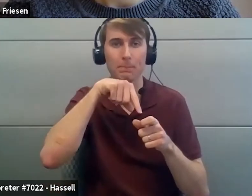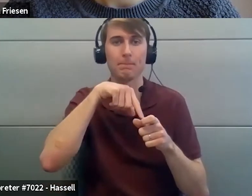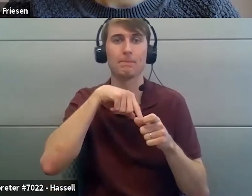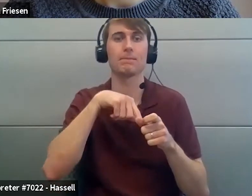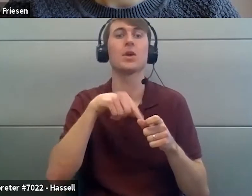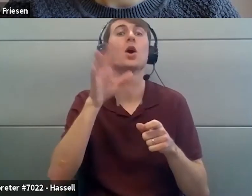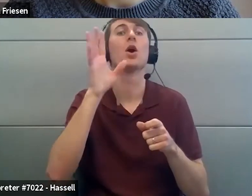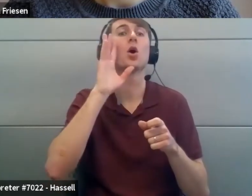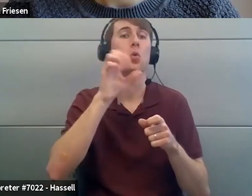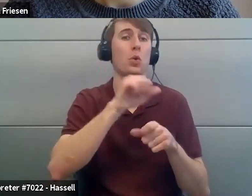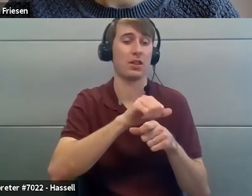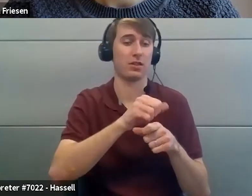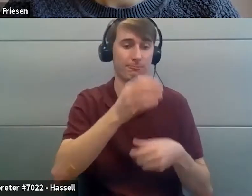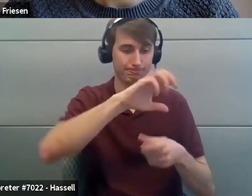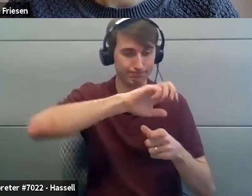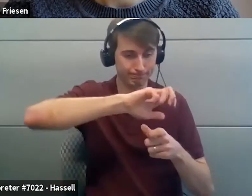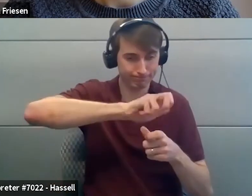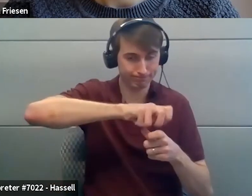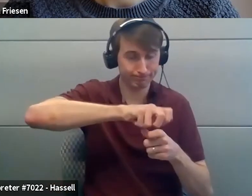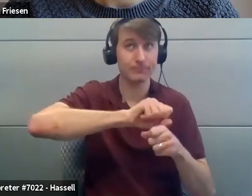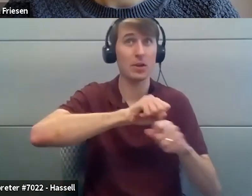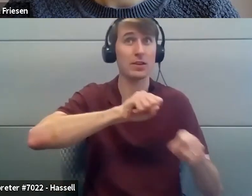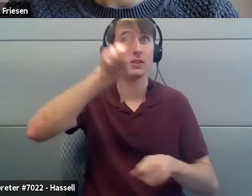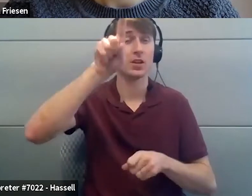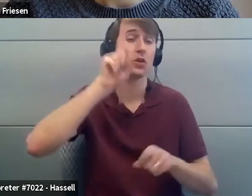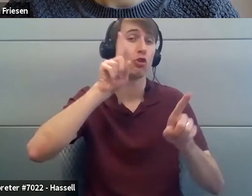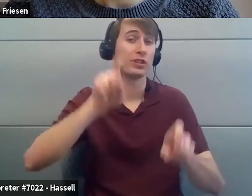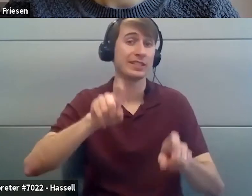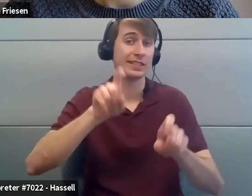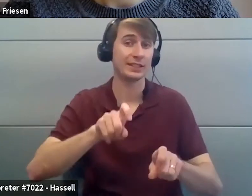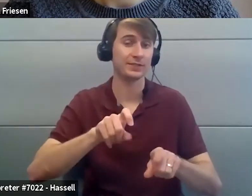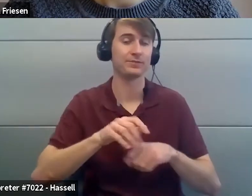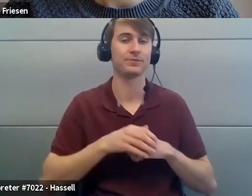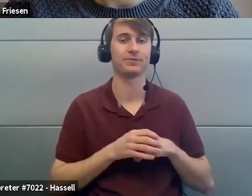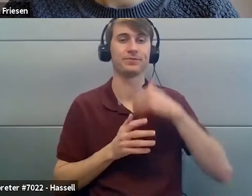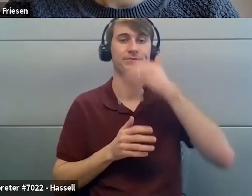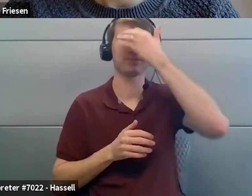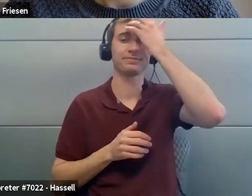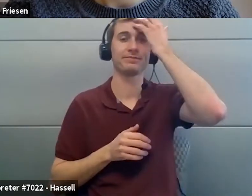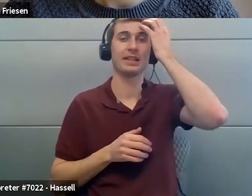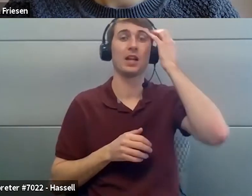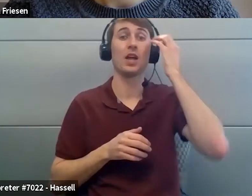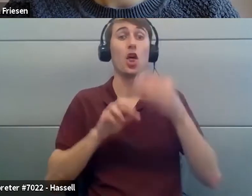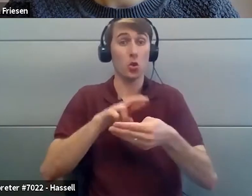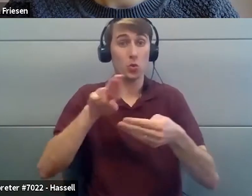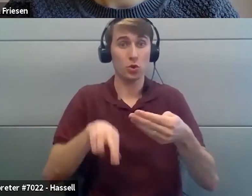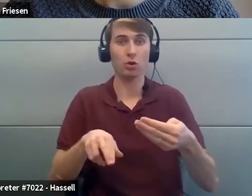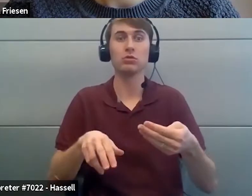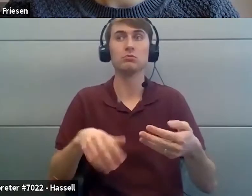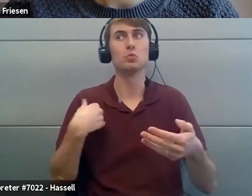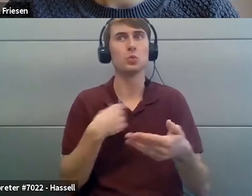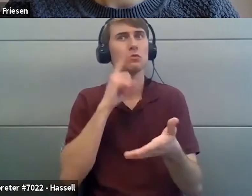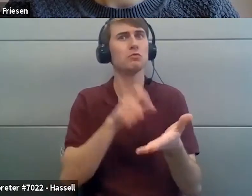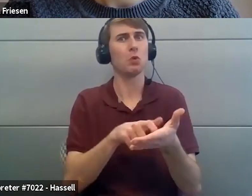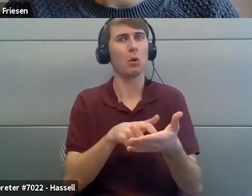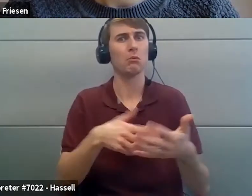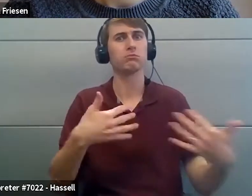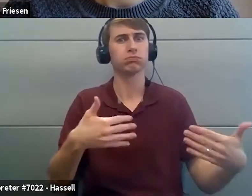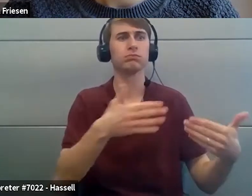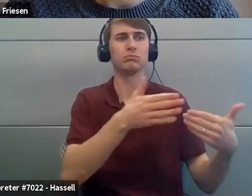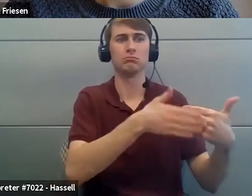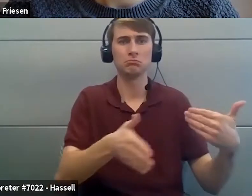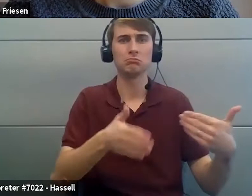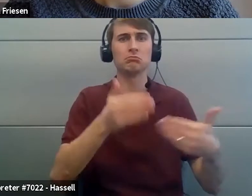off. We're still having really great success with fast results. So within about 24 to